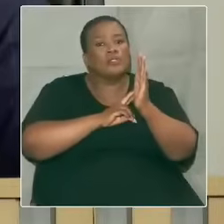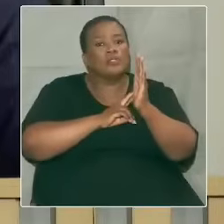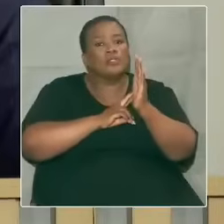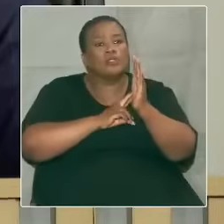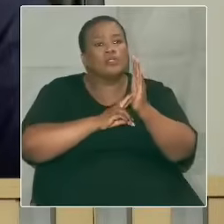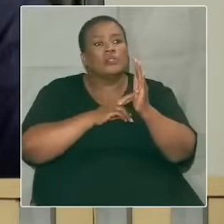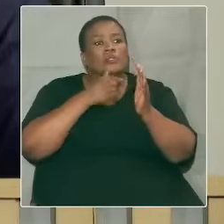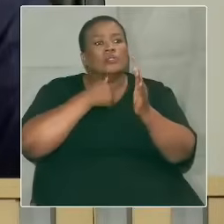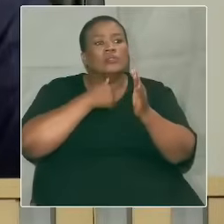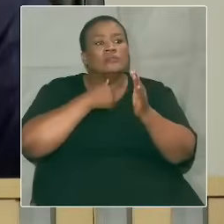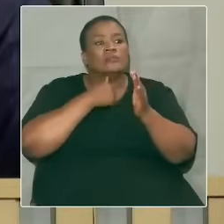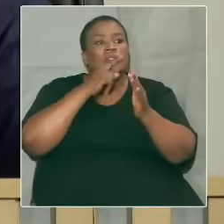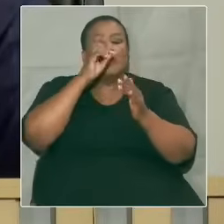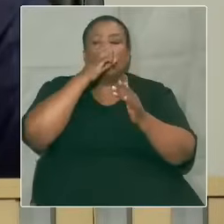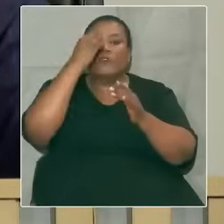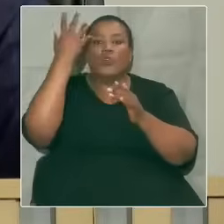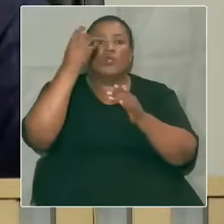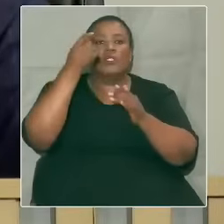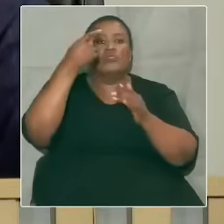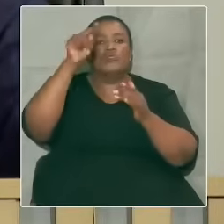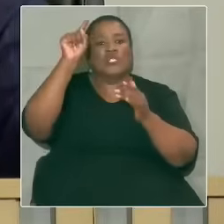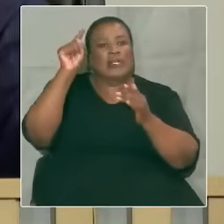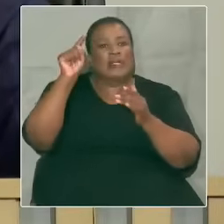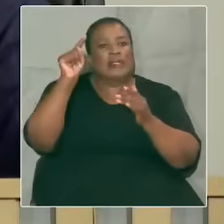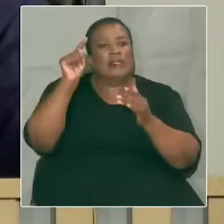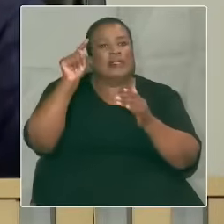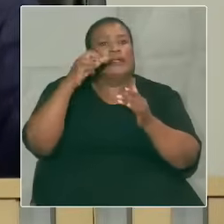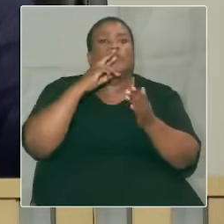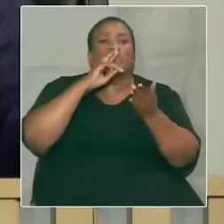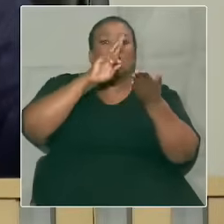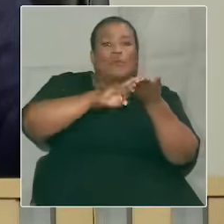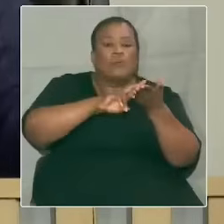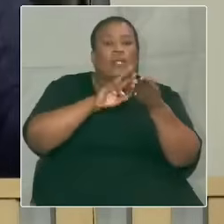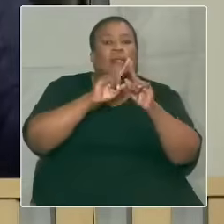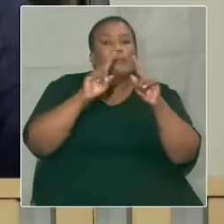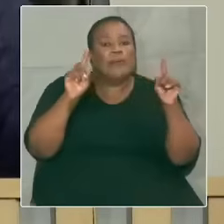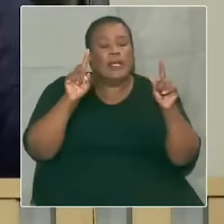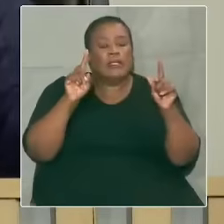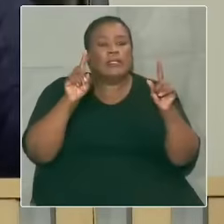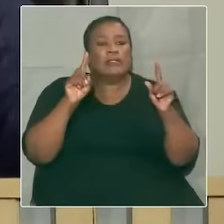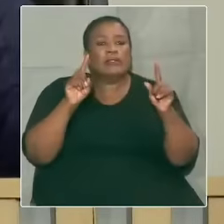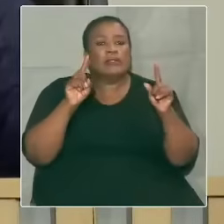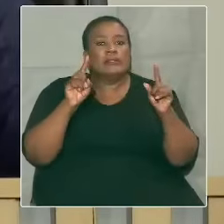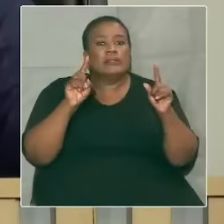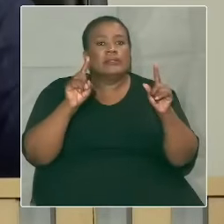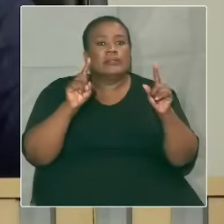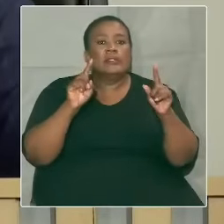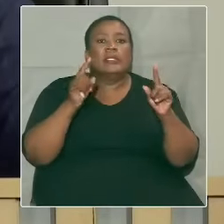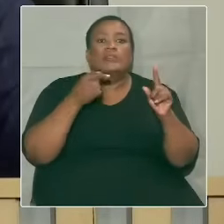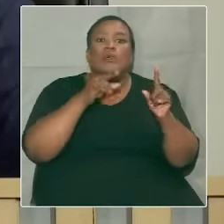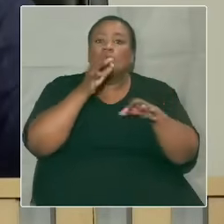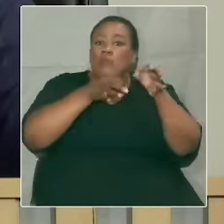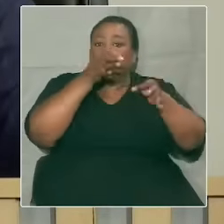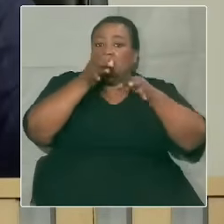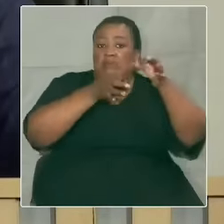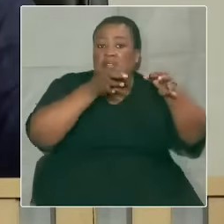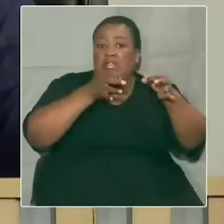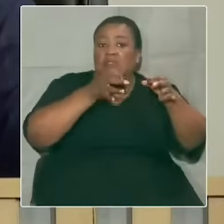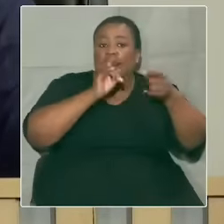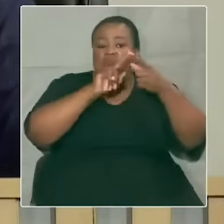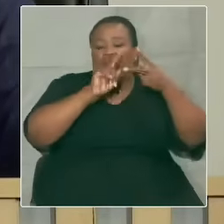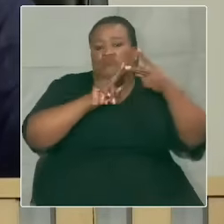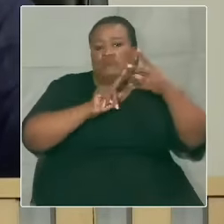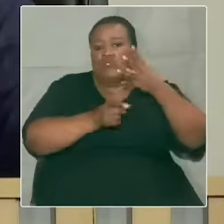forgot to tick recommended, but I do allude what should happen there, to say the operation will be